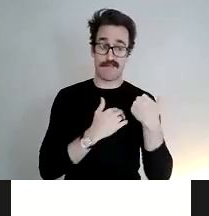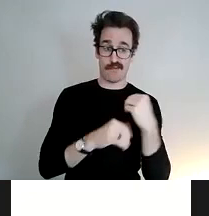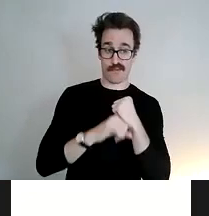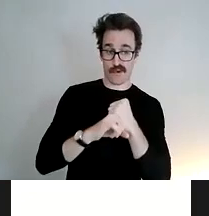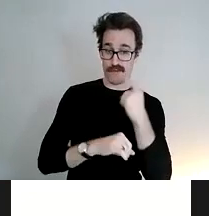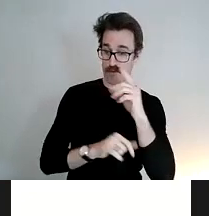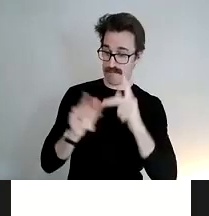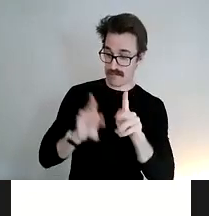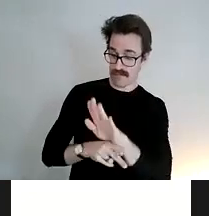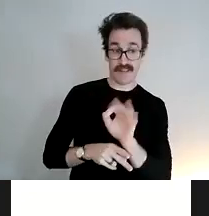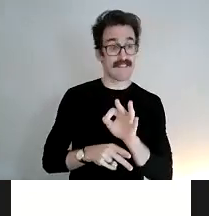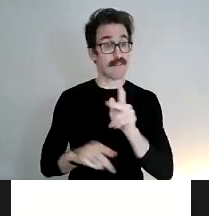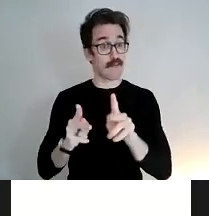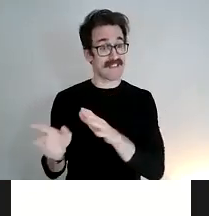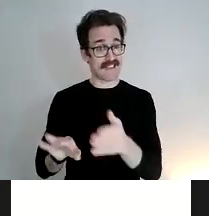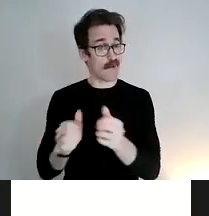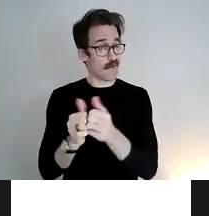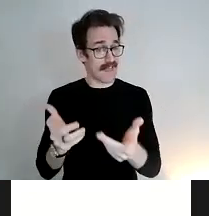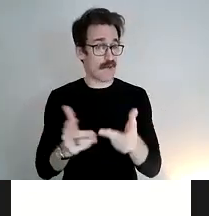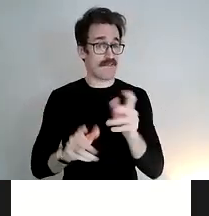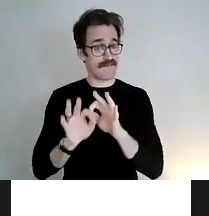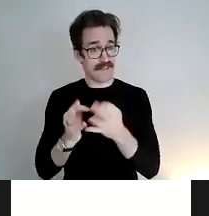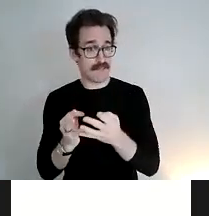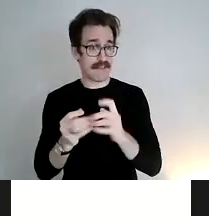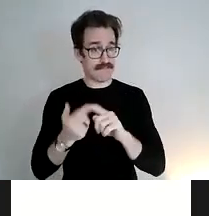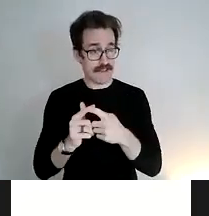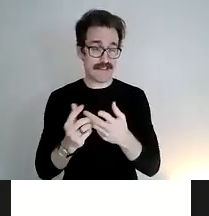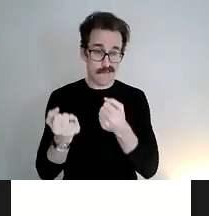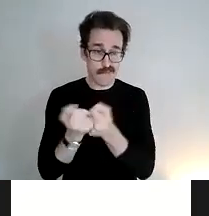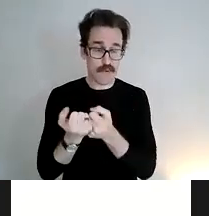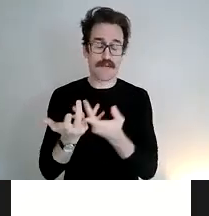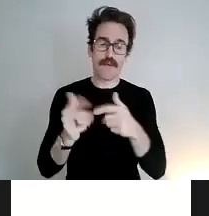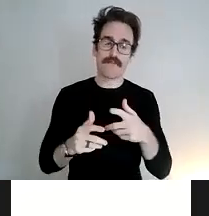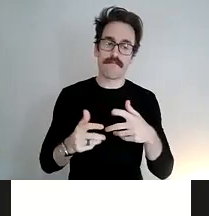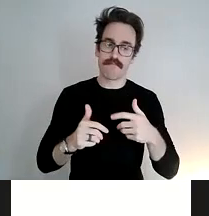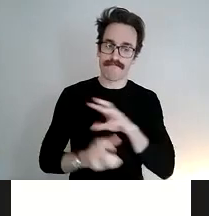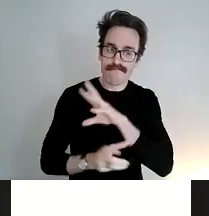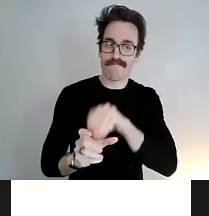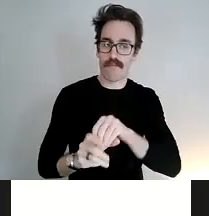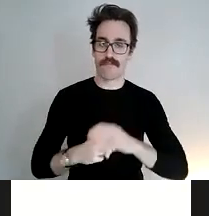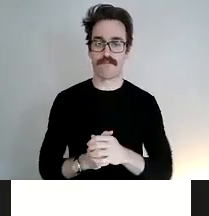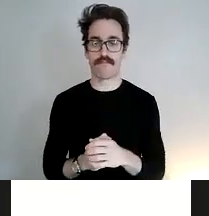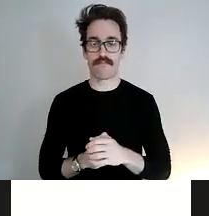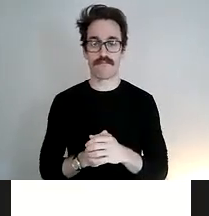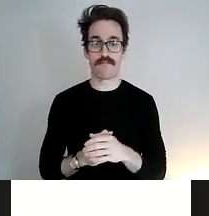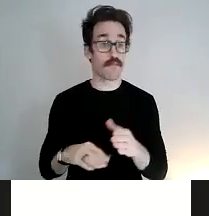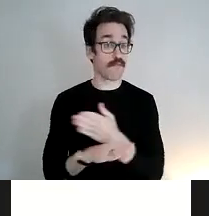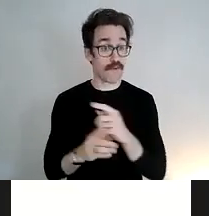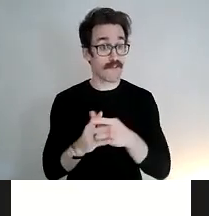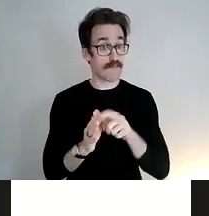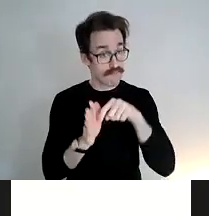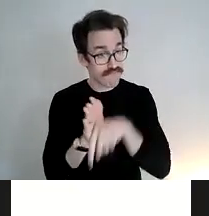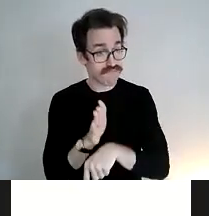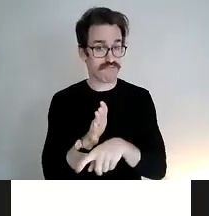next of kin in Ontario. And then, of course, our investigations unit. And so before we get into that, I just want to clarify, I saw there's a few